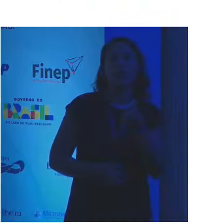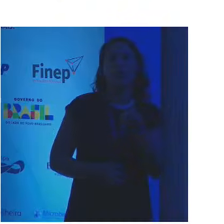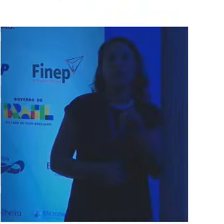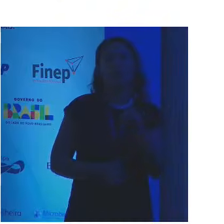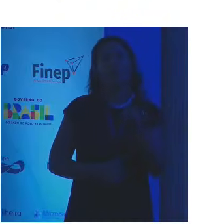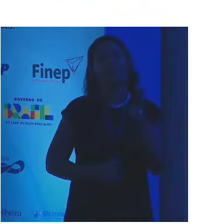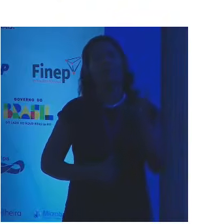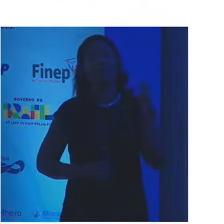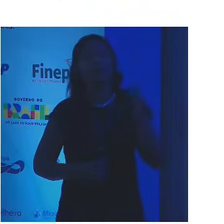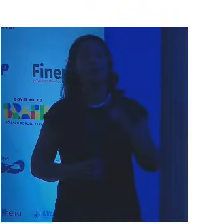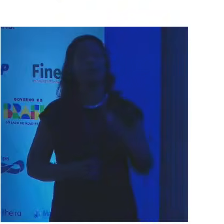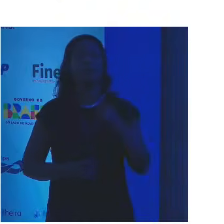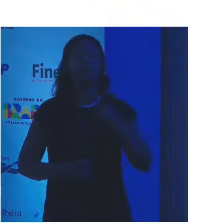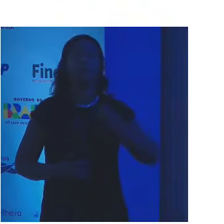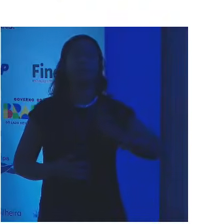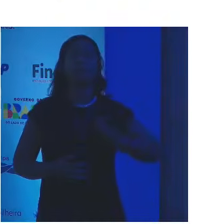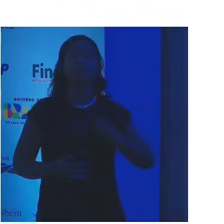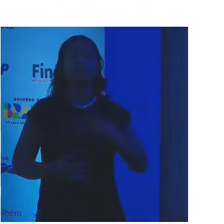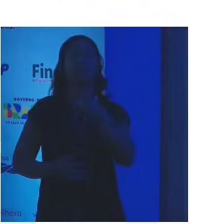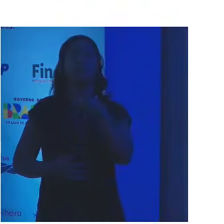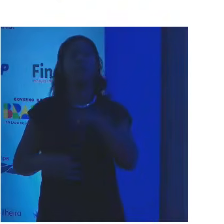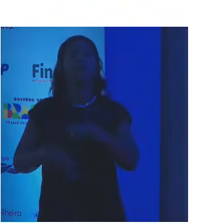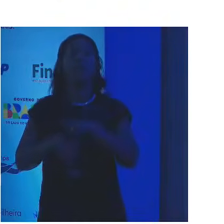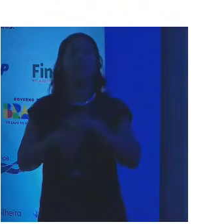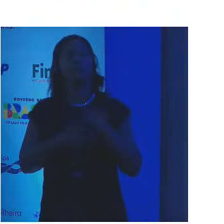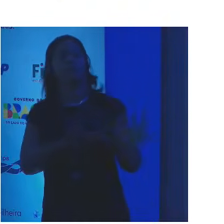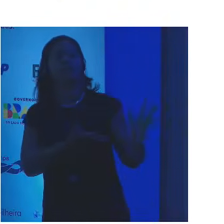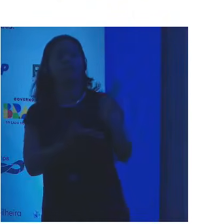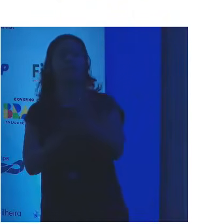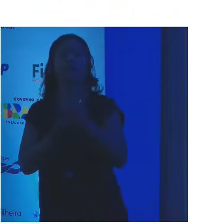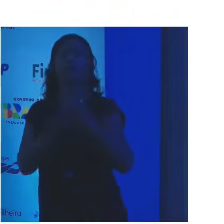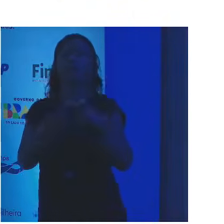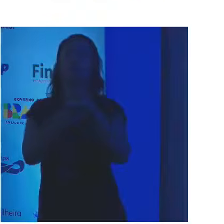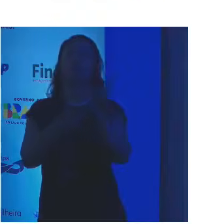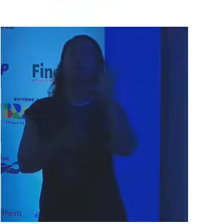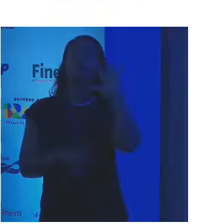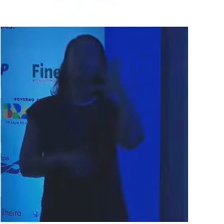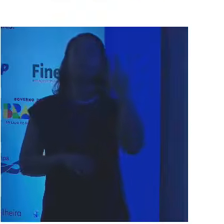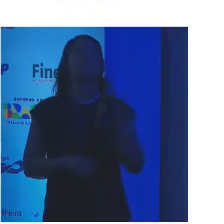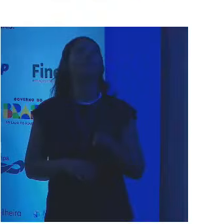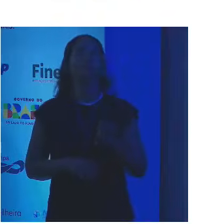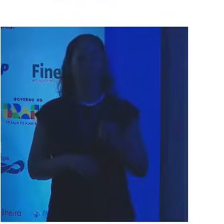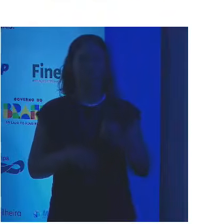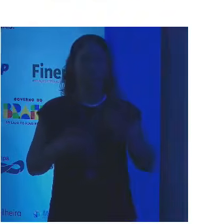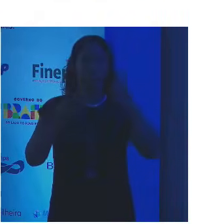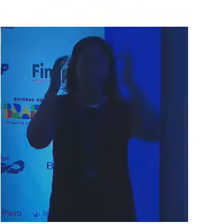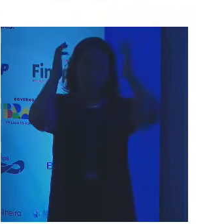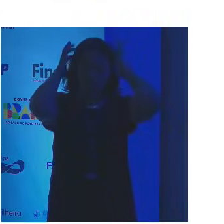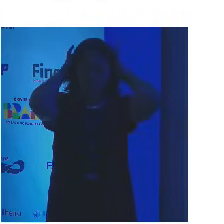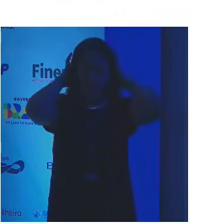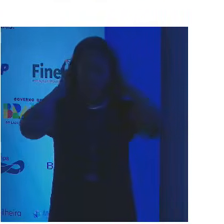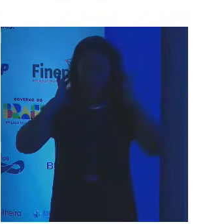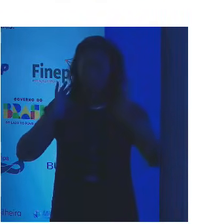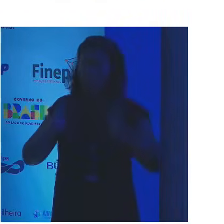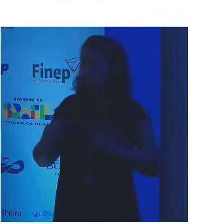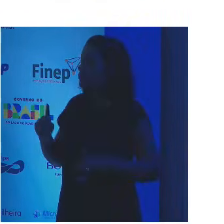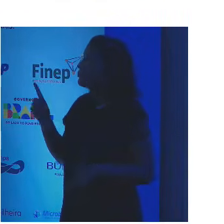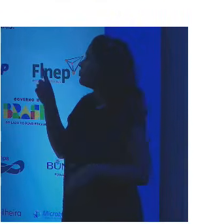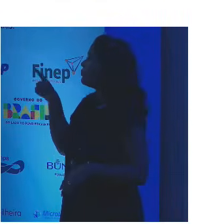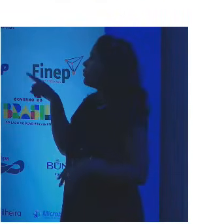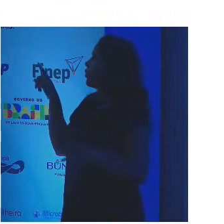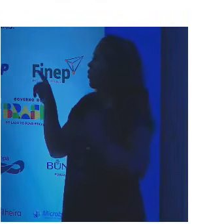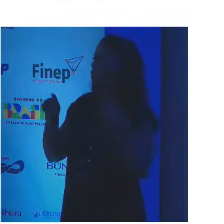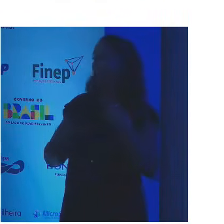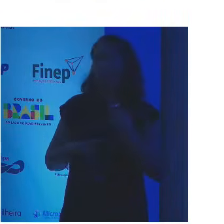the data at this moment. And you can decide to move the threshold. Maybe I have a small boat, so I will go